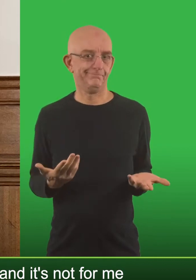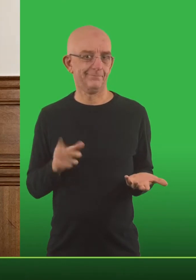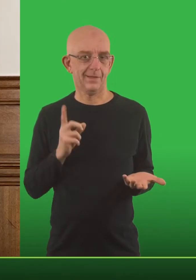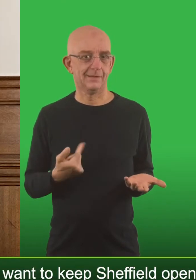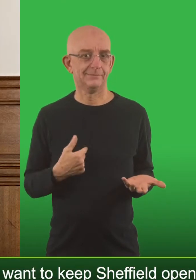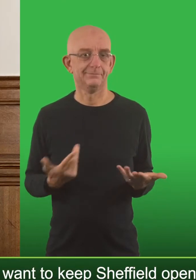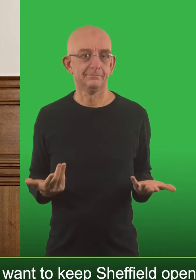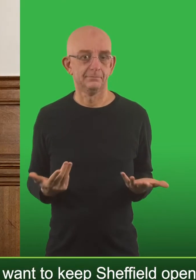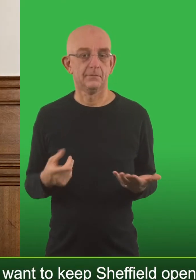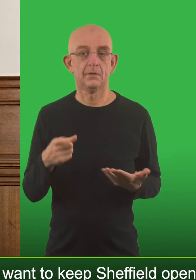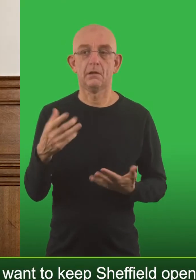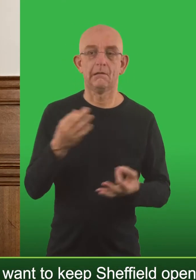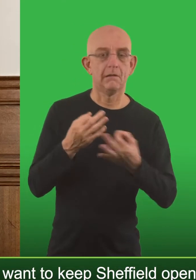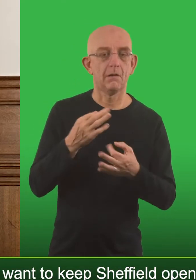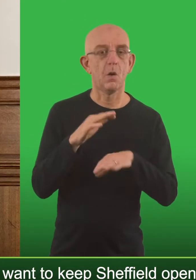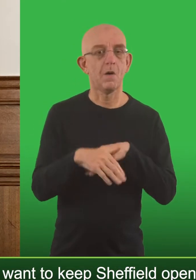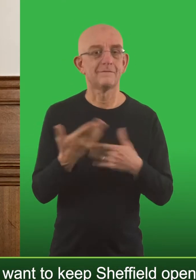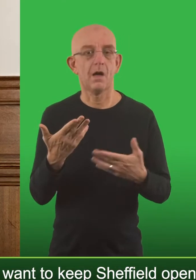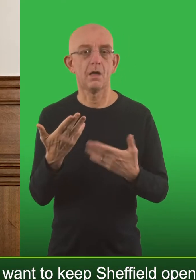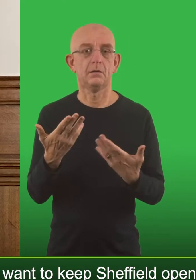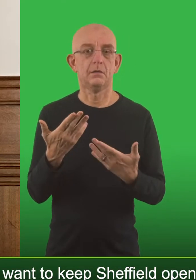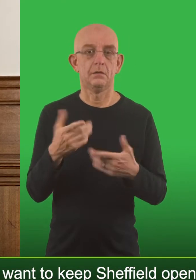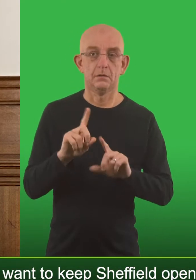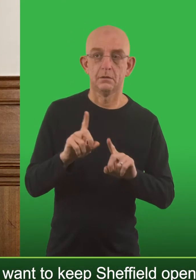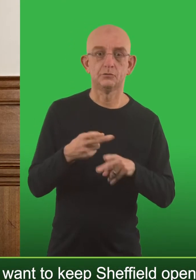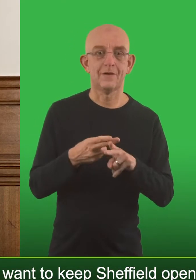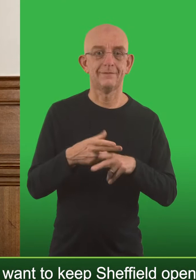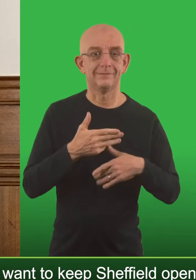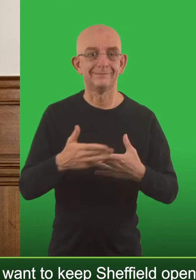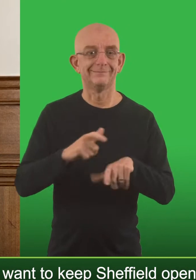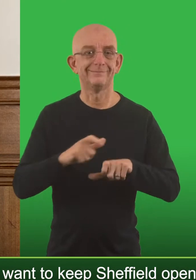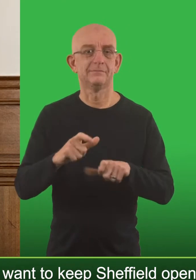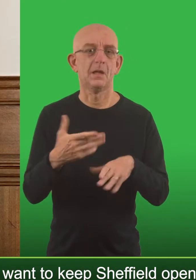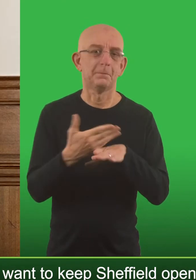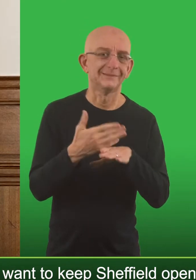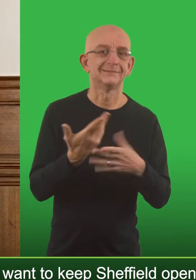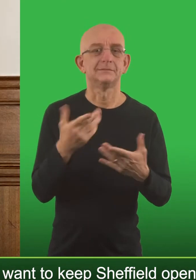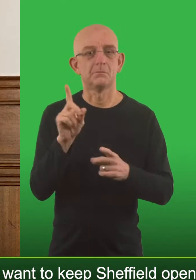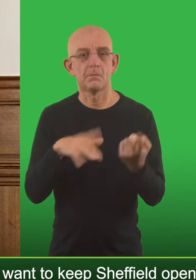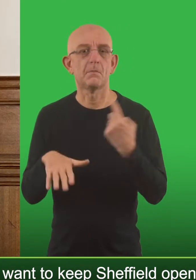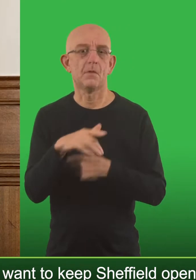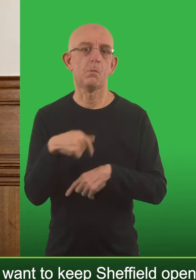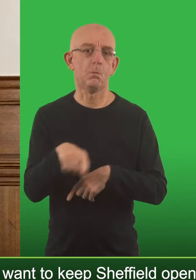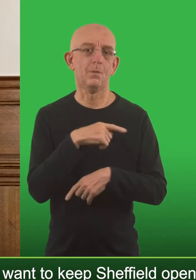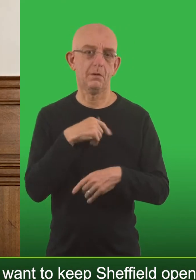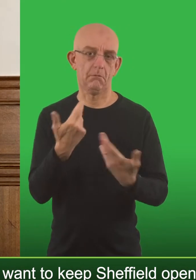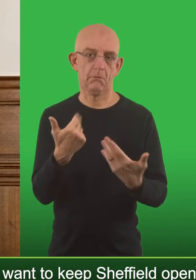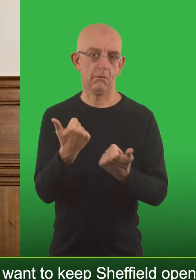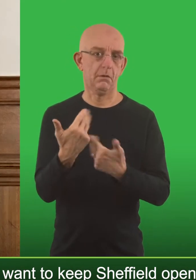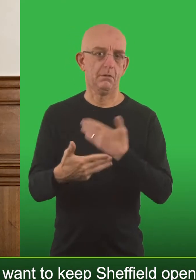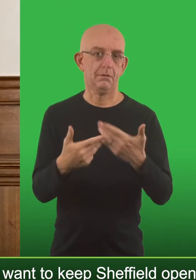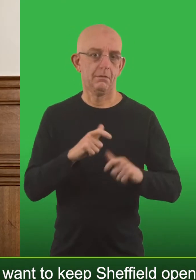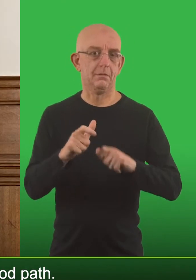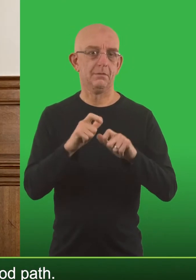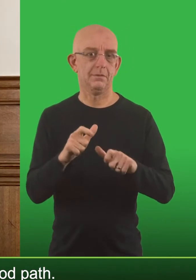be. So the ask of individuals and for businesses is we want to keep Sheffield open. We want to keep Sheffield on the path it's